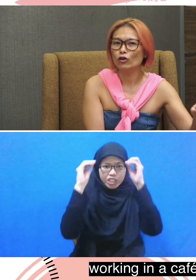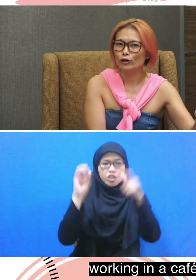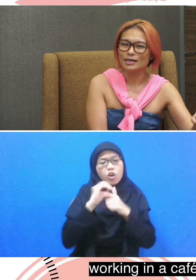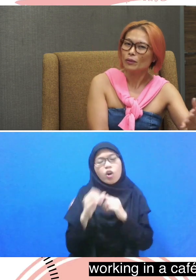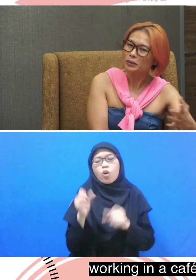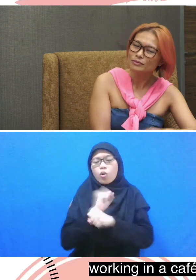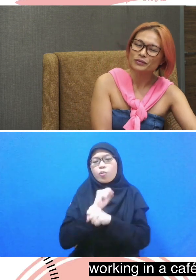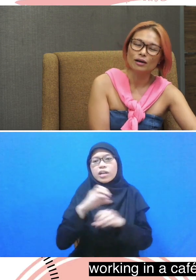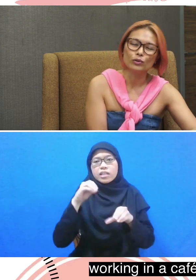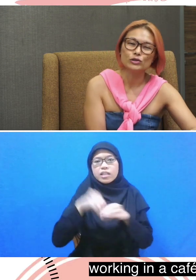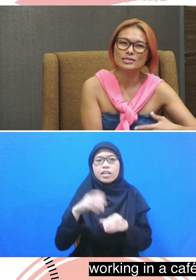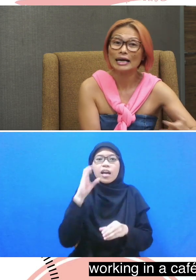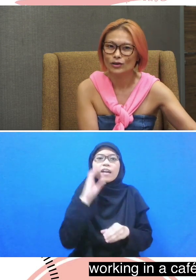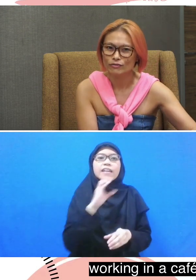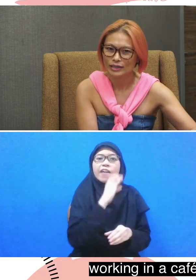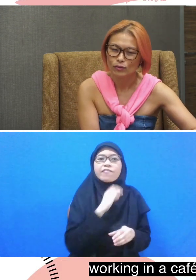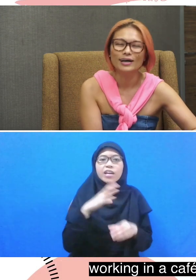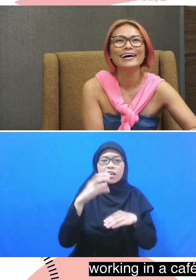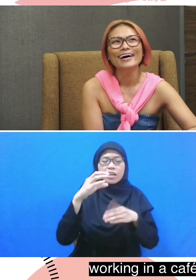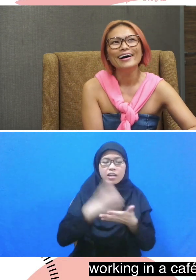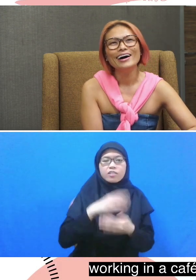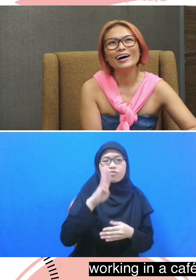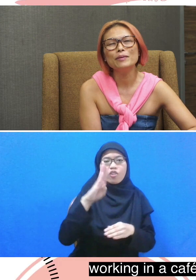earning $4 an hour, which was unheard of now.